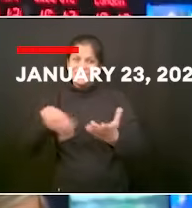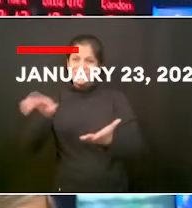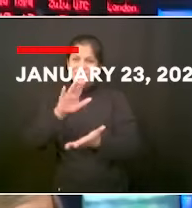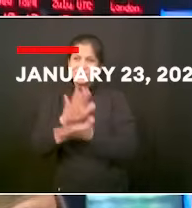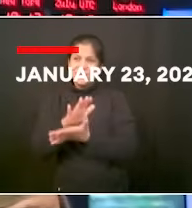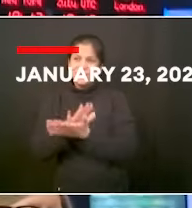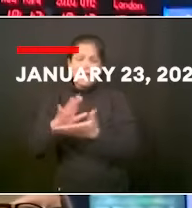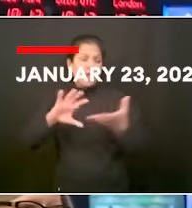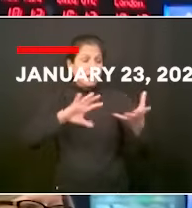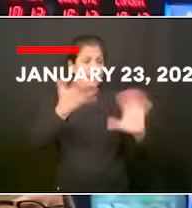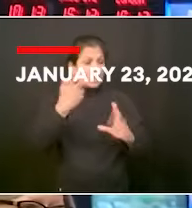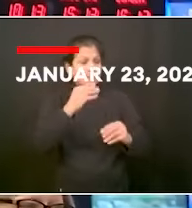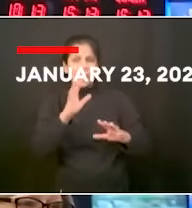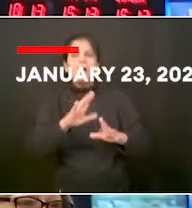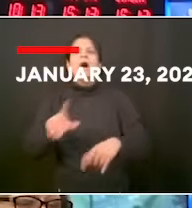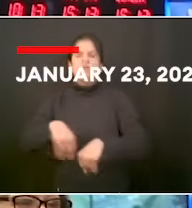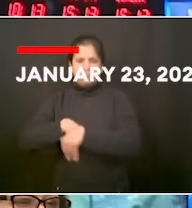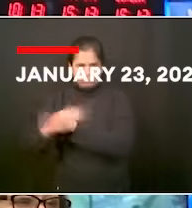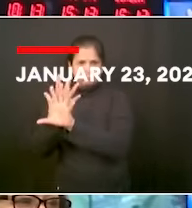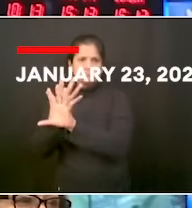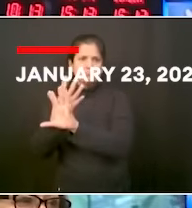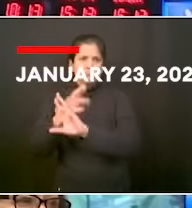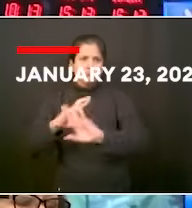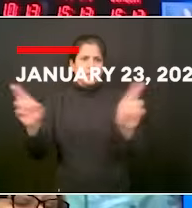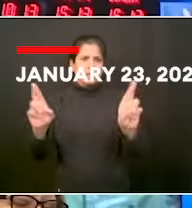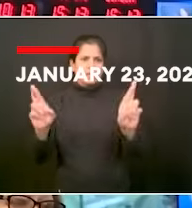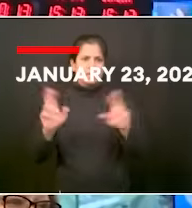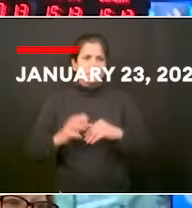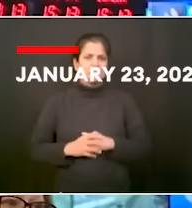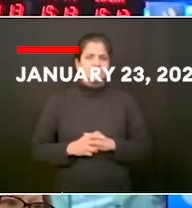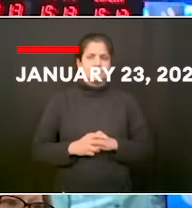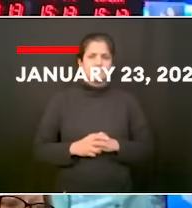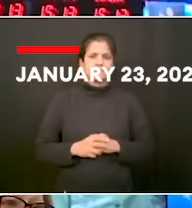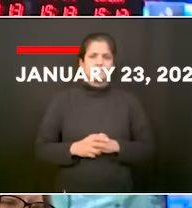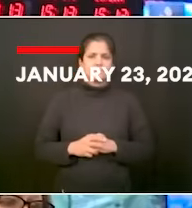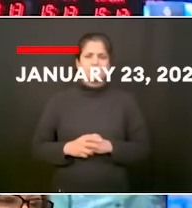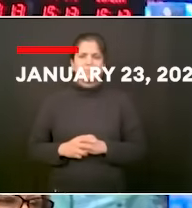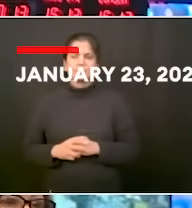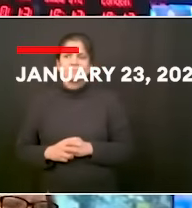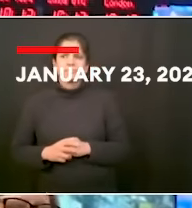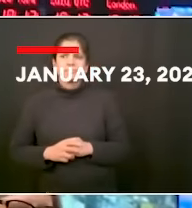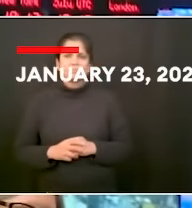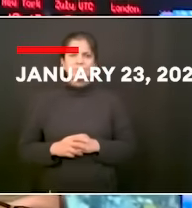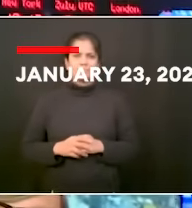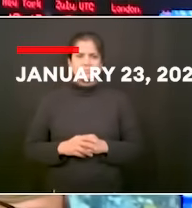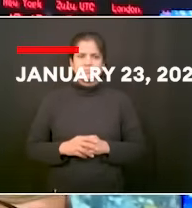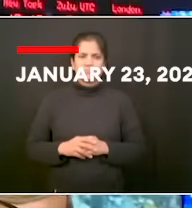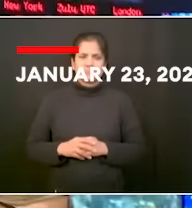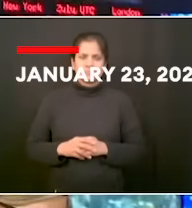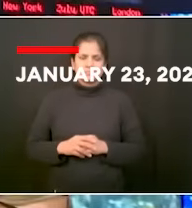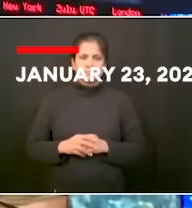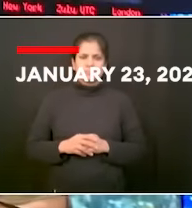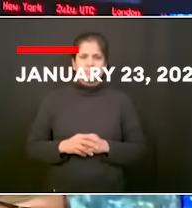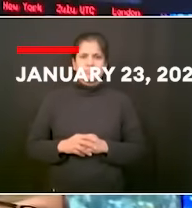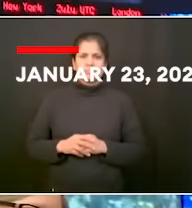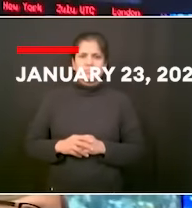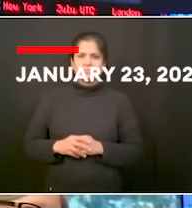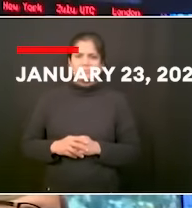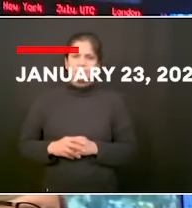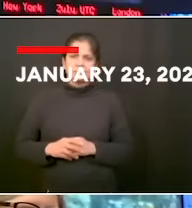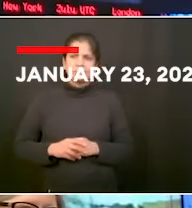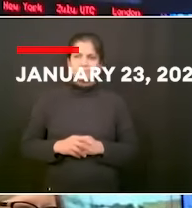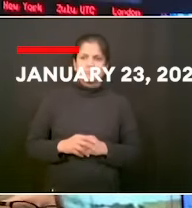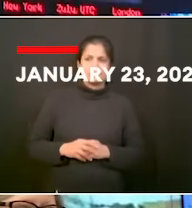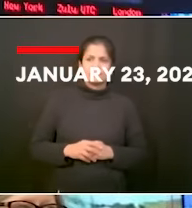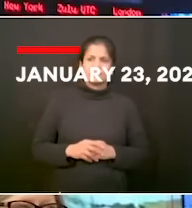a superintendent when the day you're talking about, that day will live in infamy. I will say that